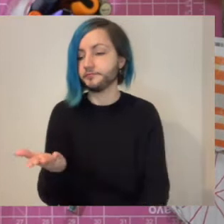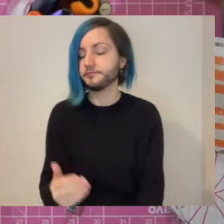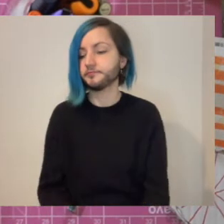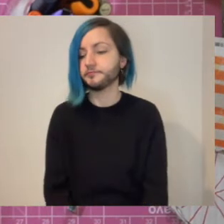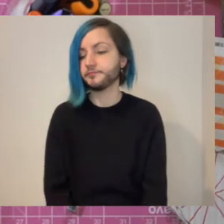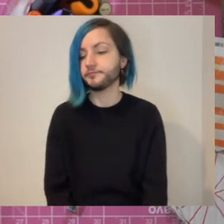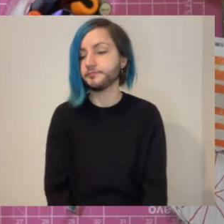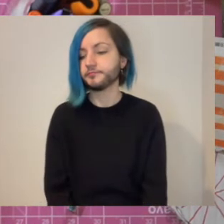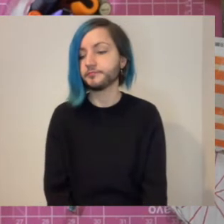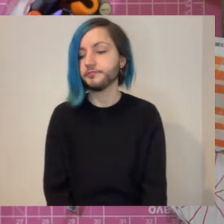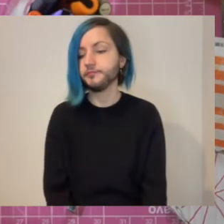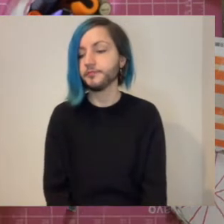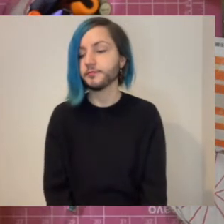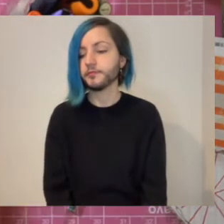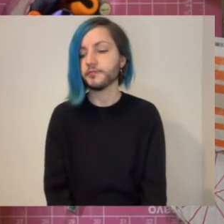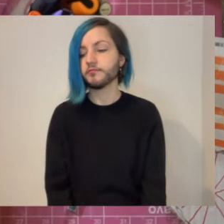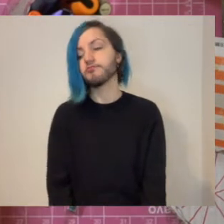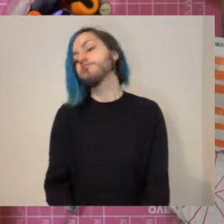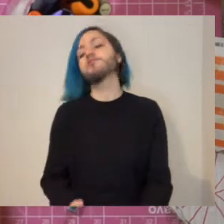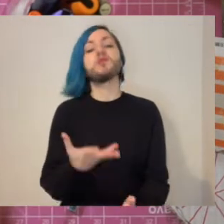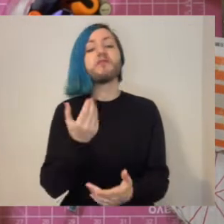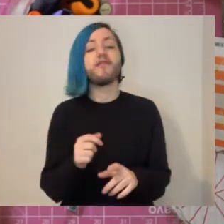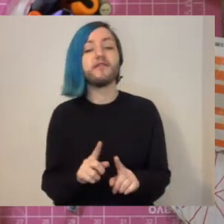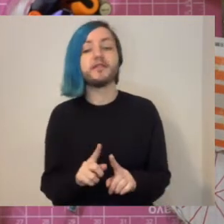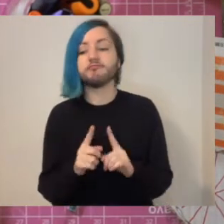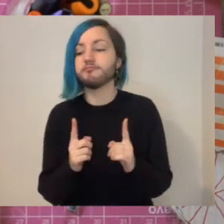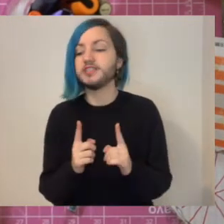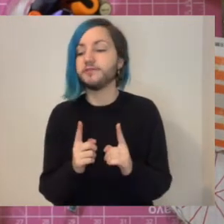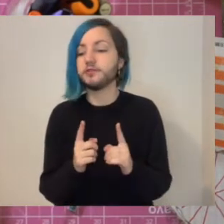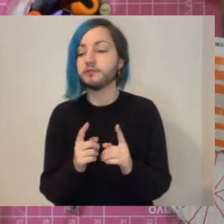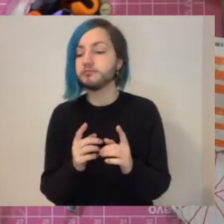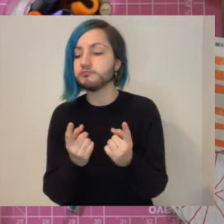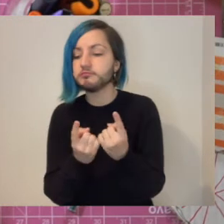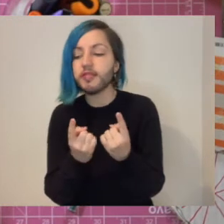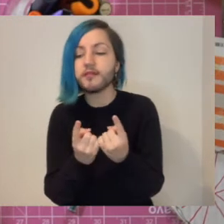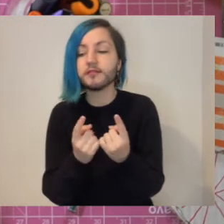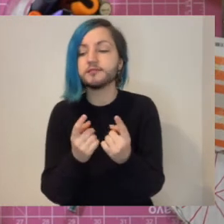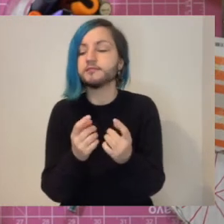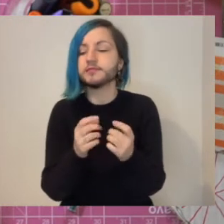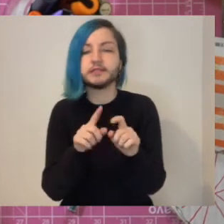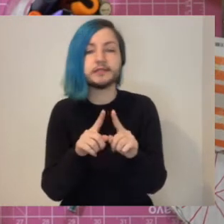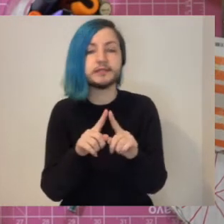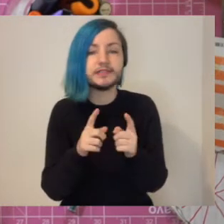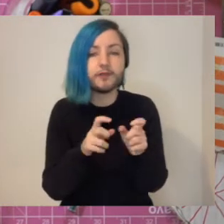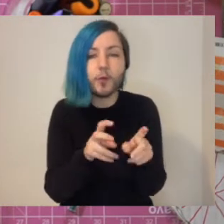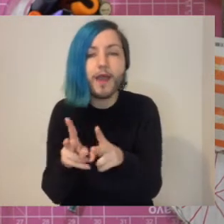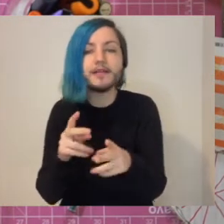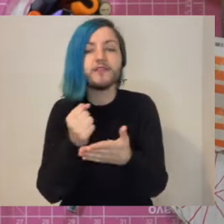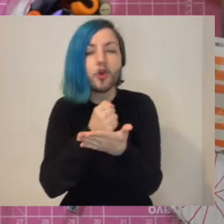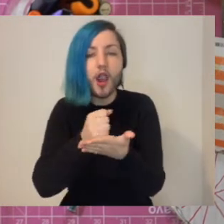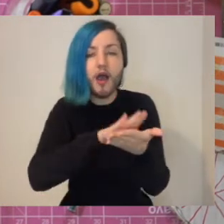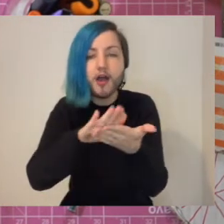here. And there's just different sort of techniques, little bits of collage, there's lots of the Biro